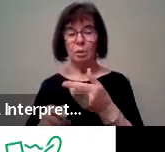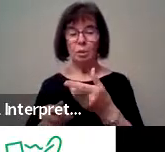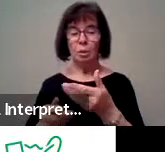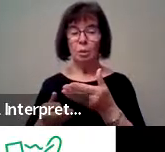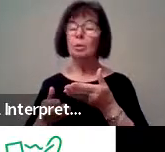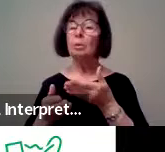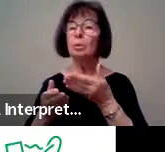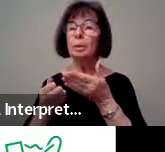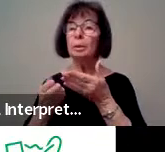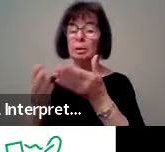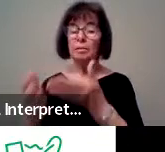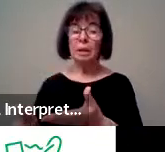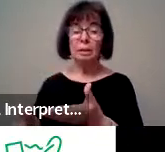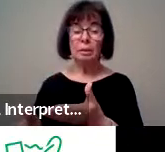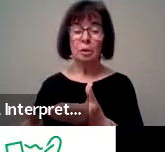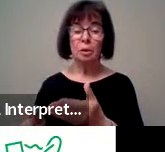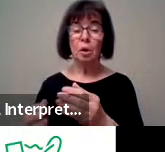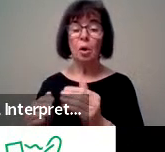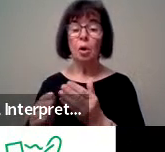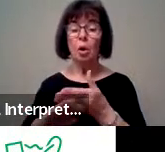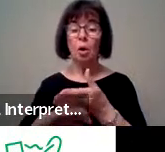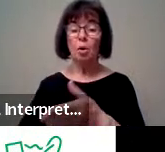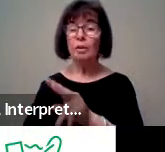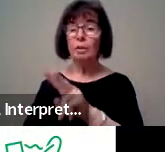health run pods, over